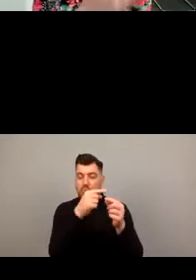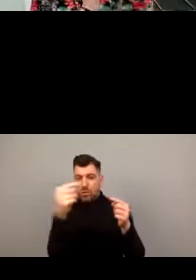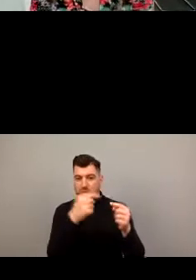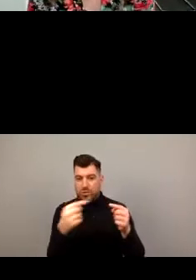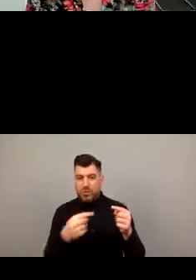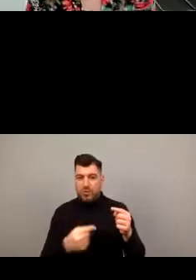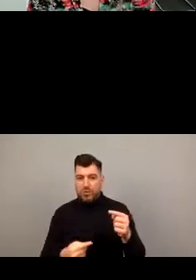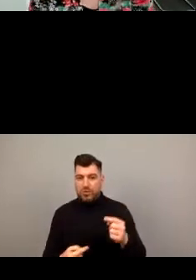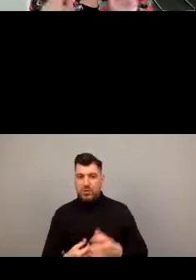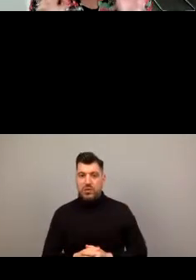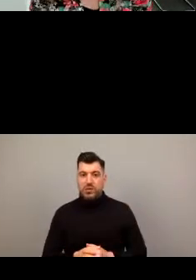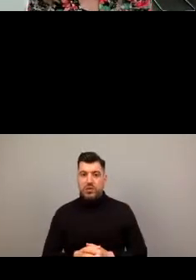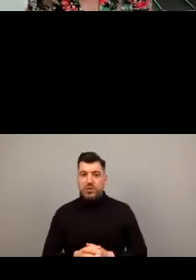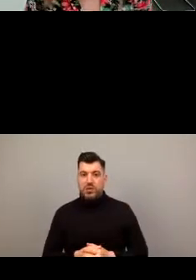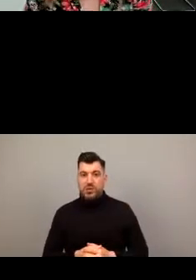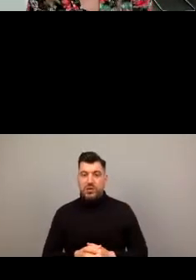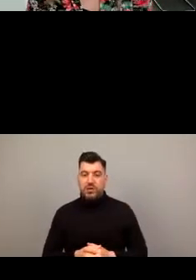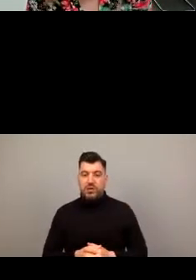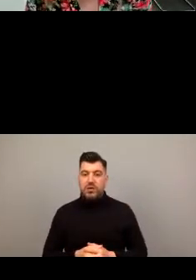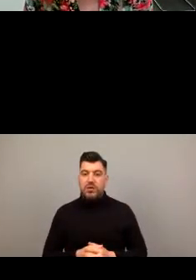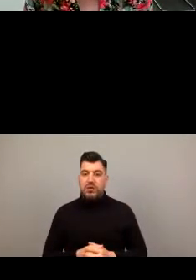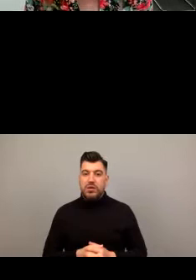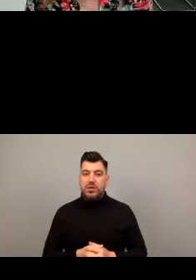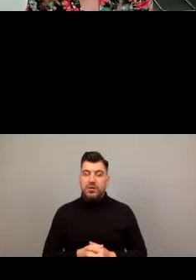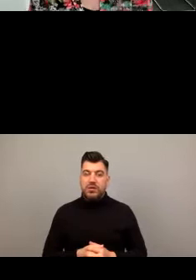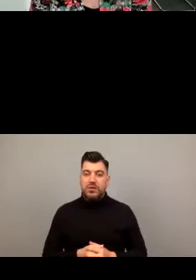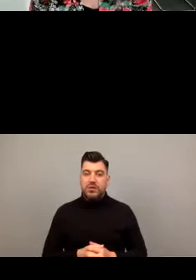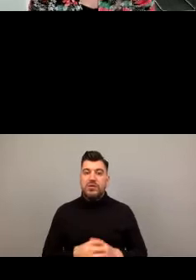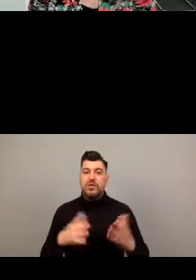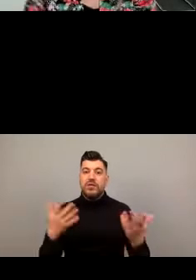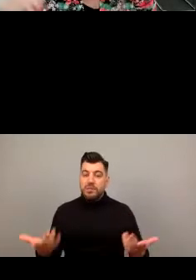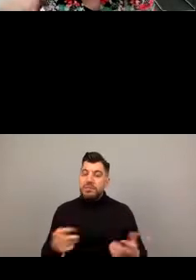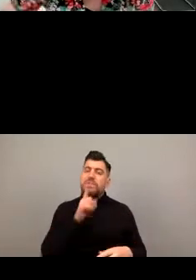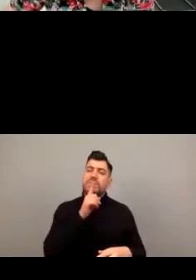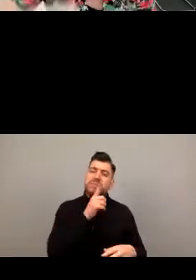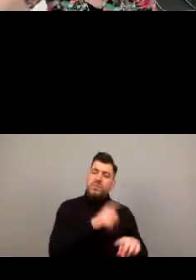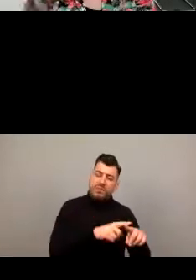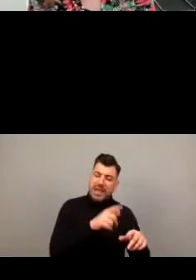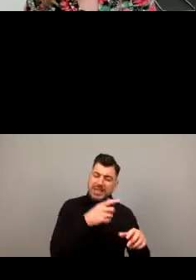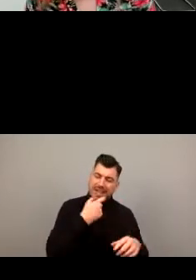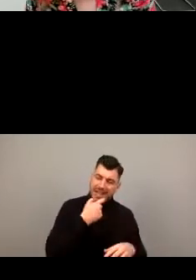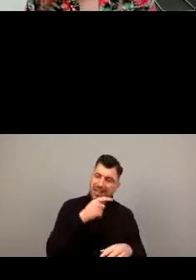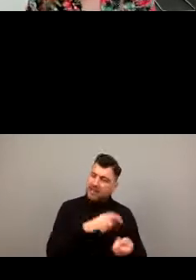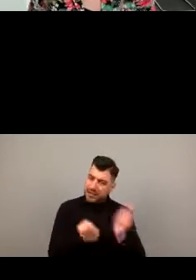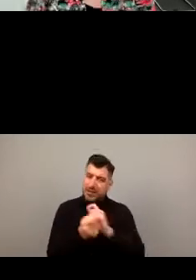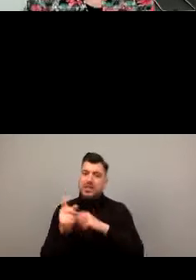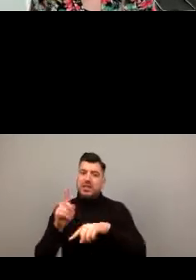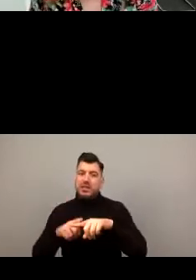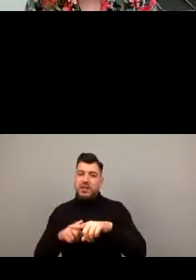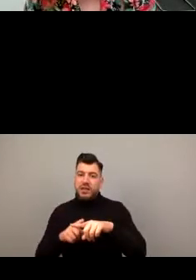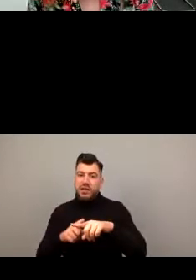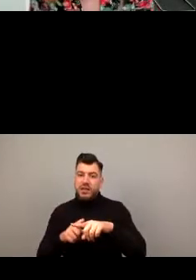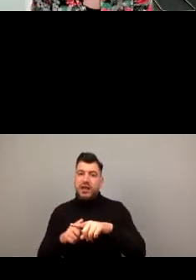we can do these kinds of things, and we can do it in English, but we can't do it in Greek yet. And I've made sure to put it on top of our priority list